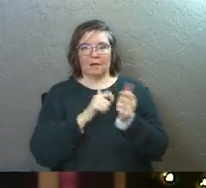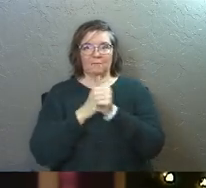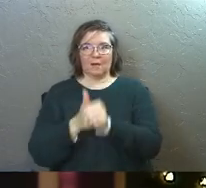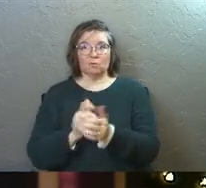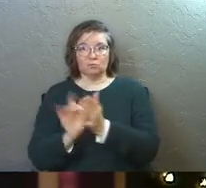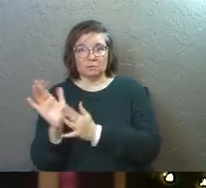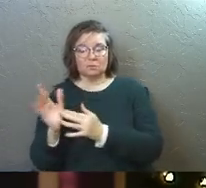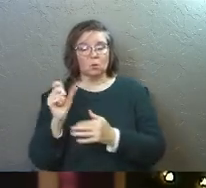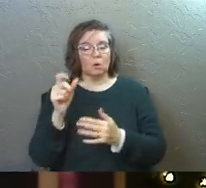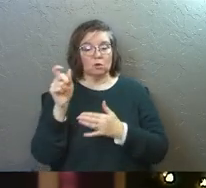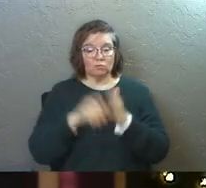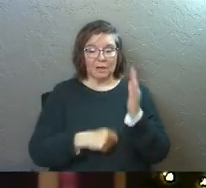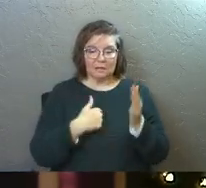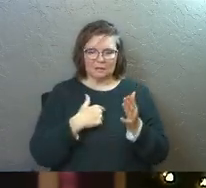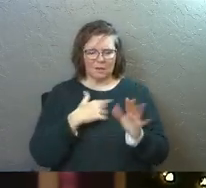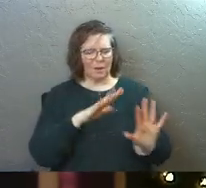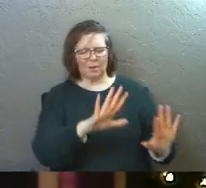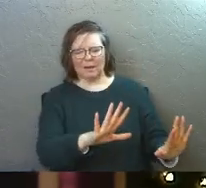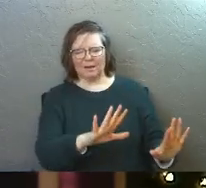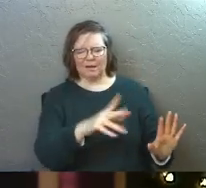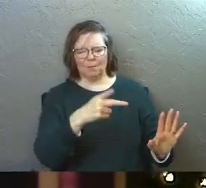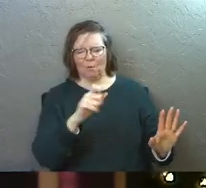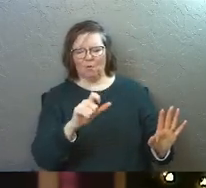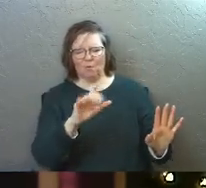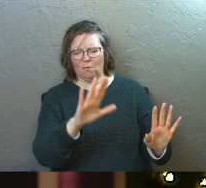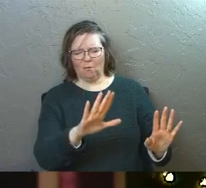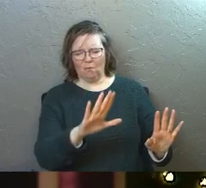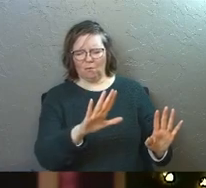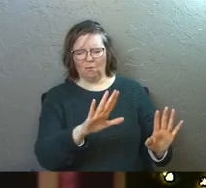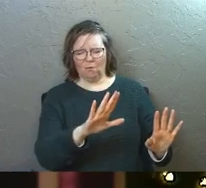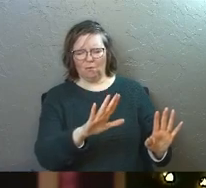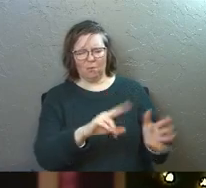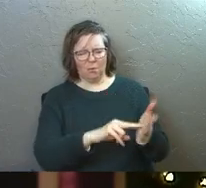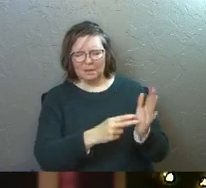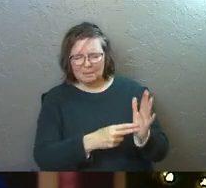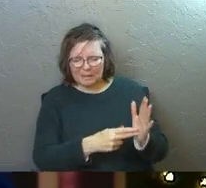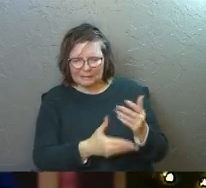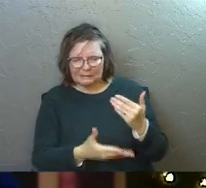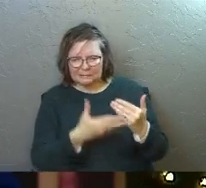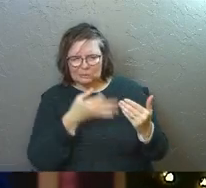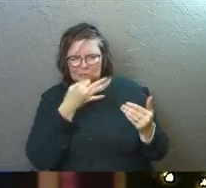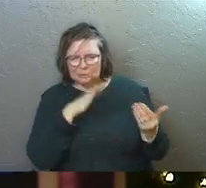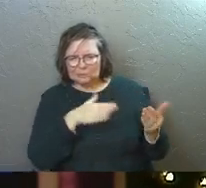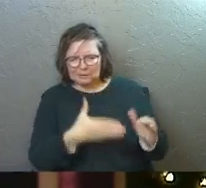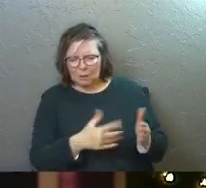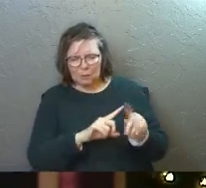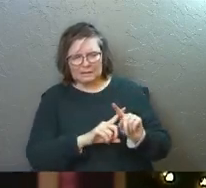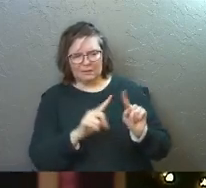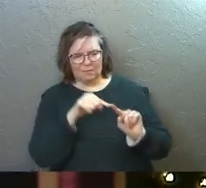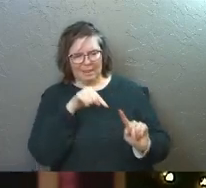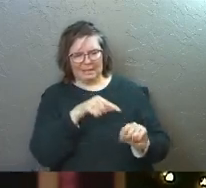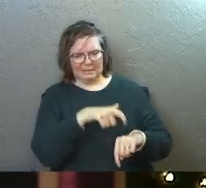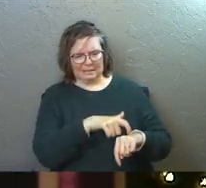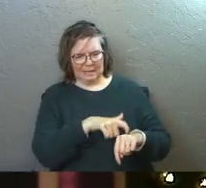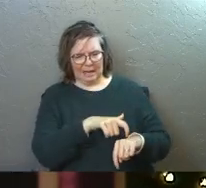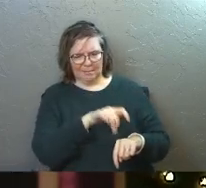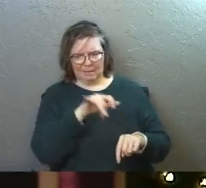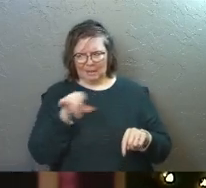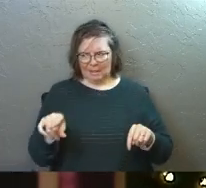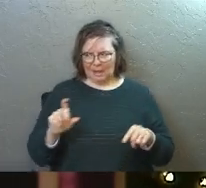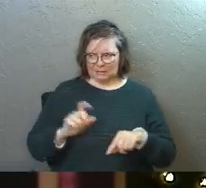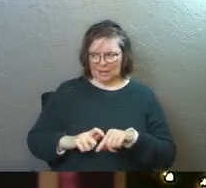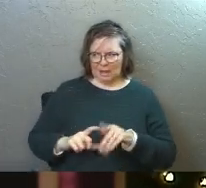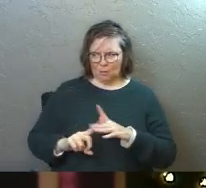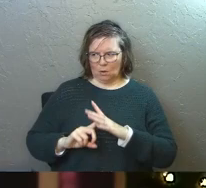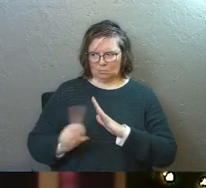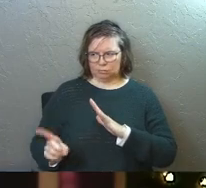So when he writes this, if you're reading it, you're like, hold on, Paul, what? What's going on here, man? Like, what's different about this time and that time? Because there